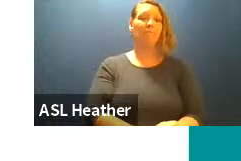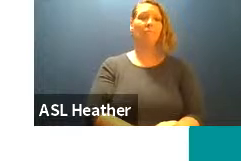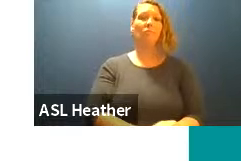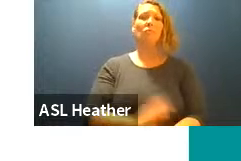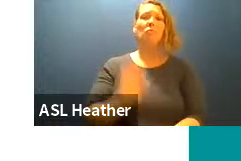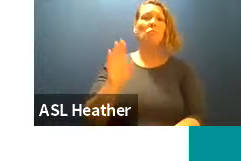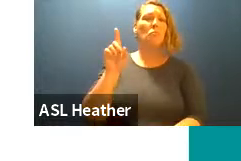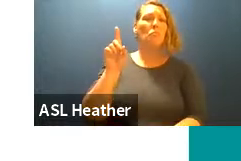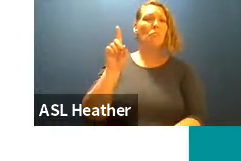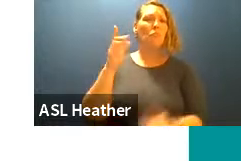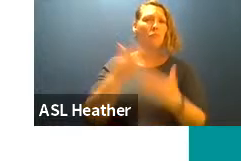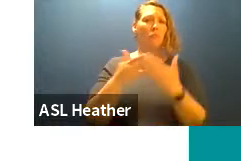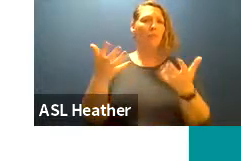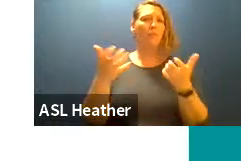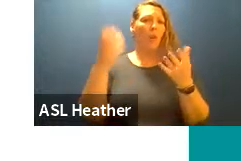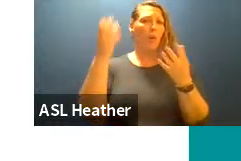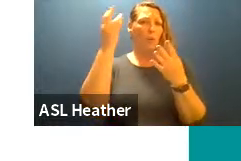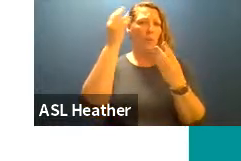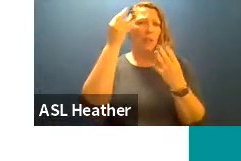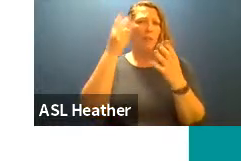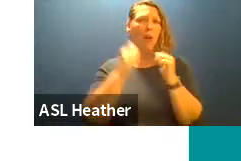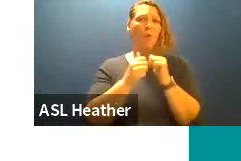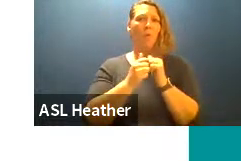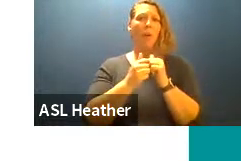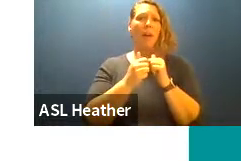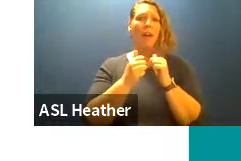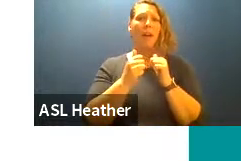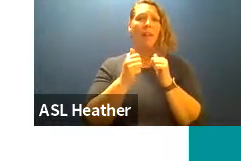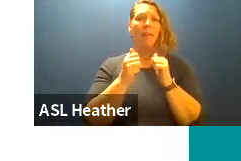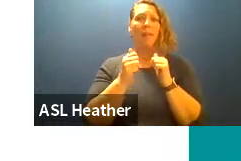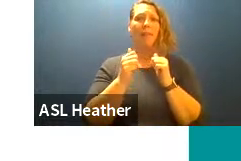One thing we want to think about with